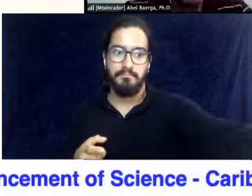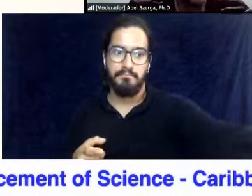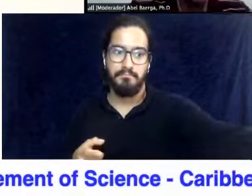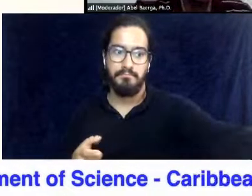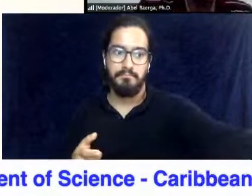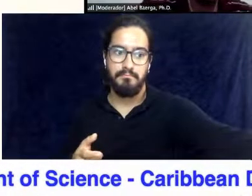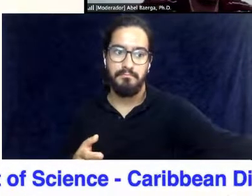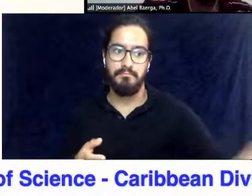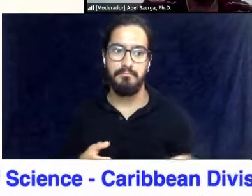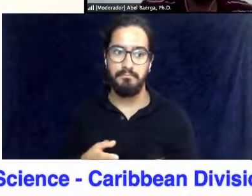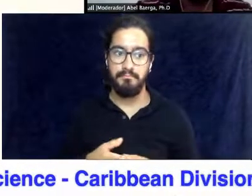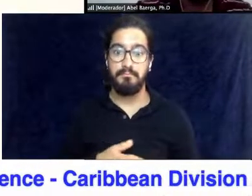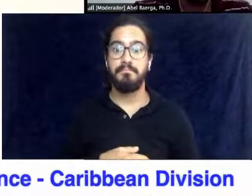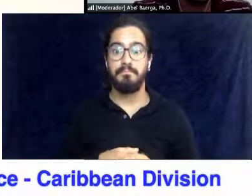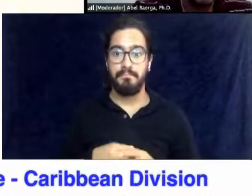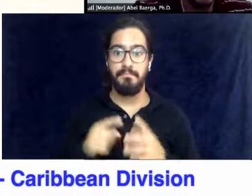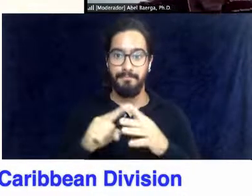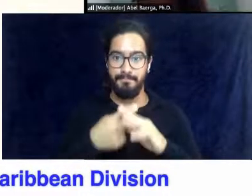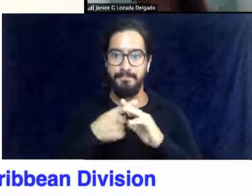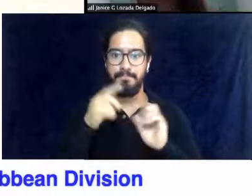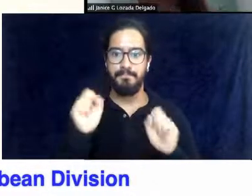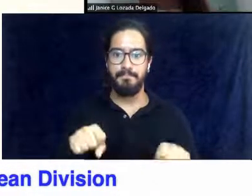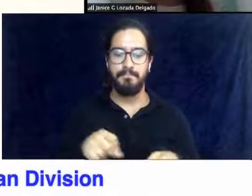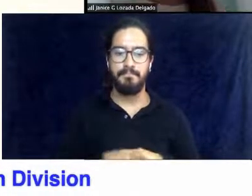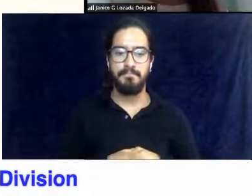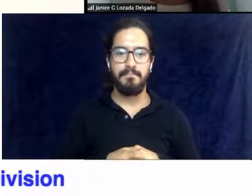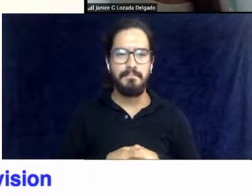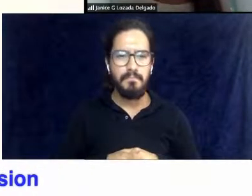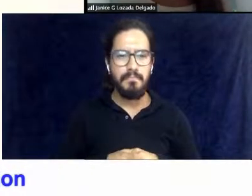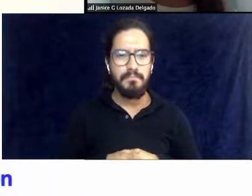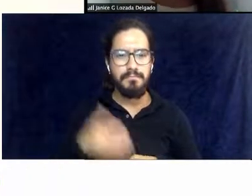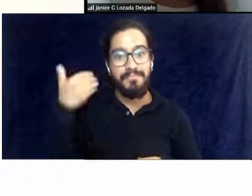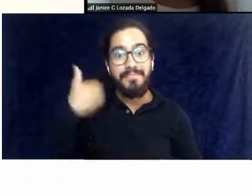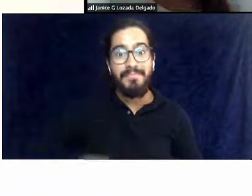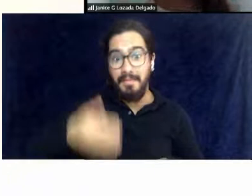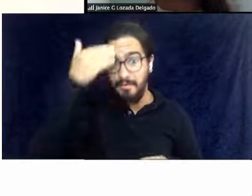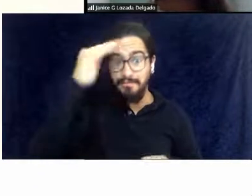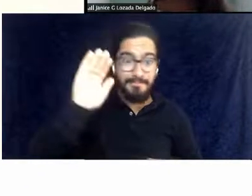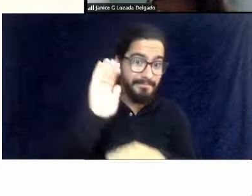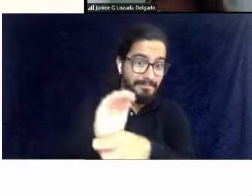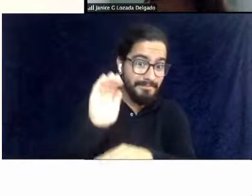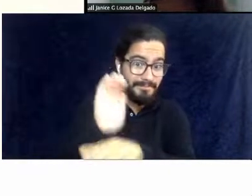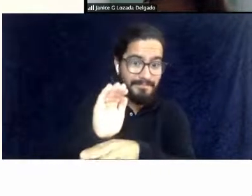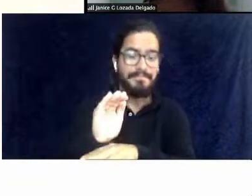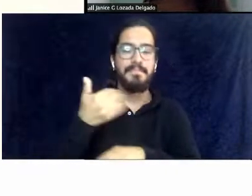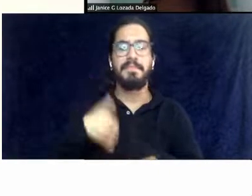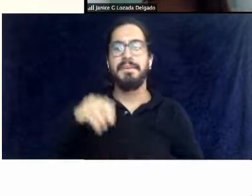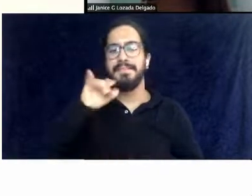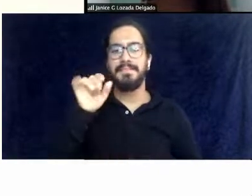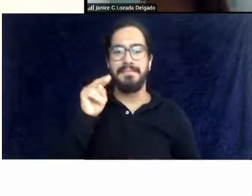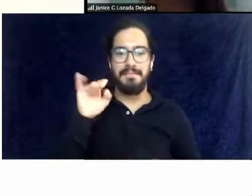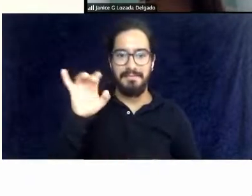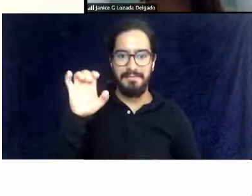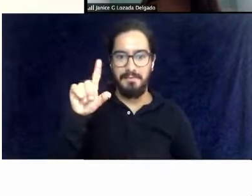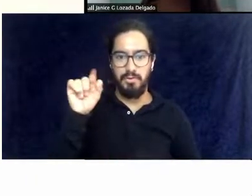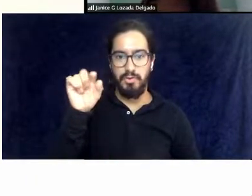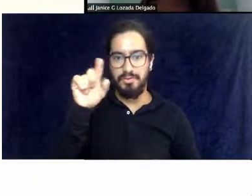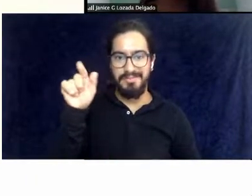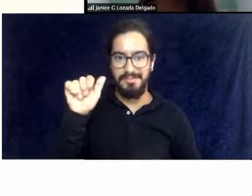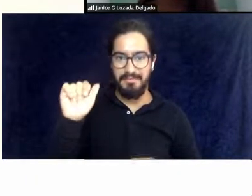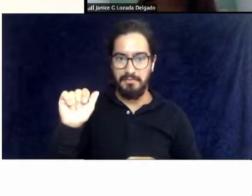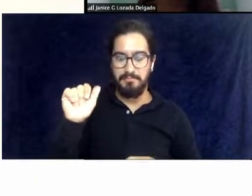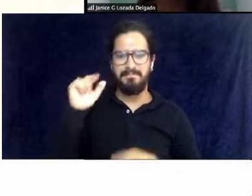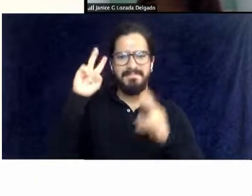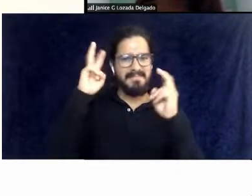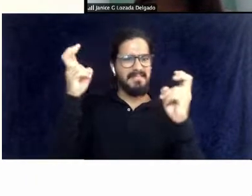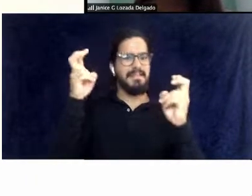comenzar. Okay, good afternoon. My name is Yanis Lozada, and the title of my presentation is Losartan